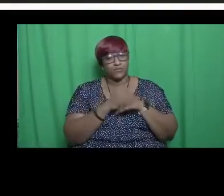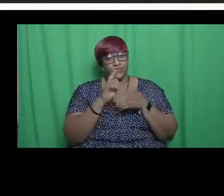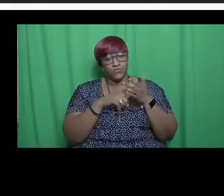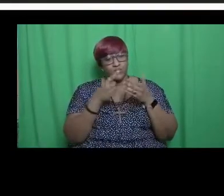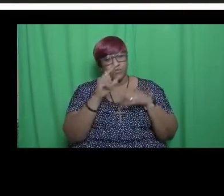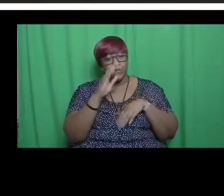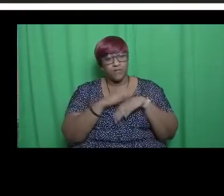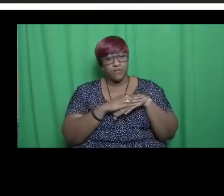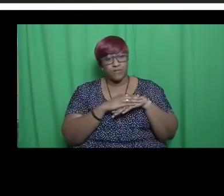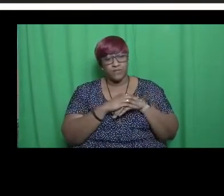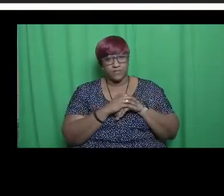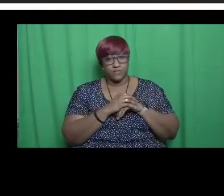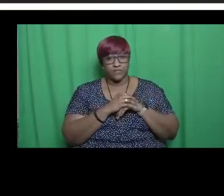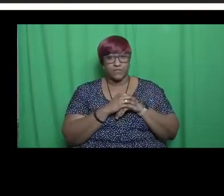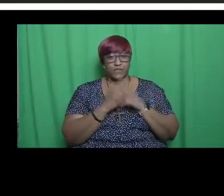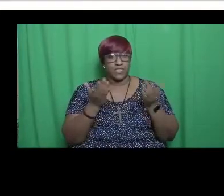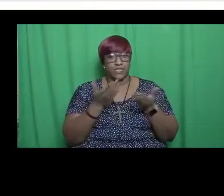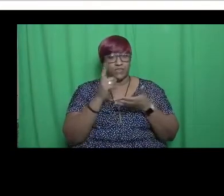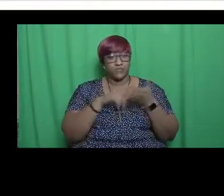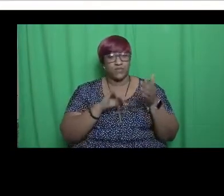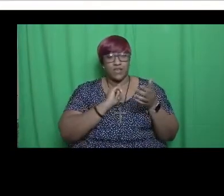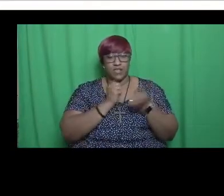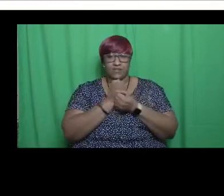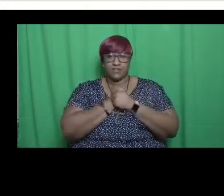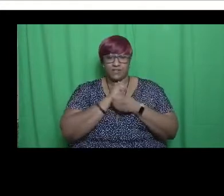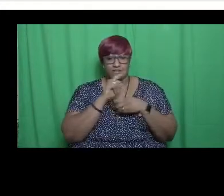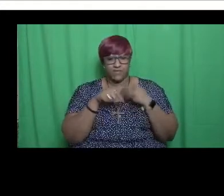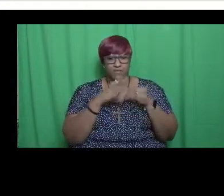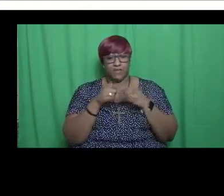on? And here's what I love about this.